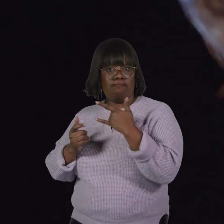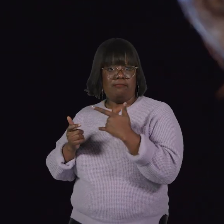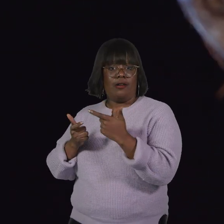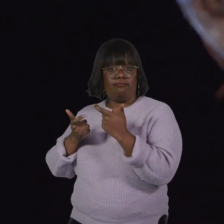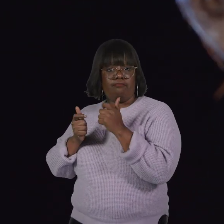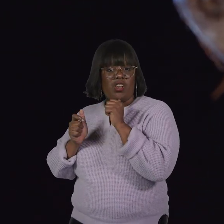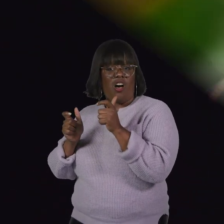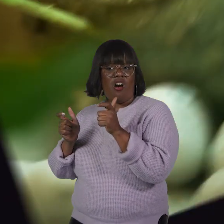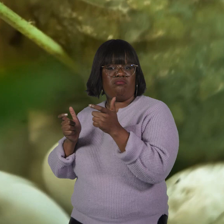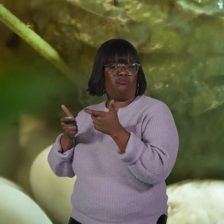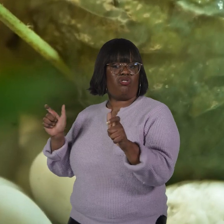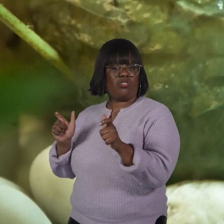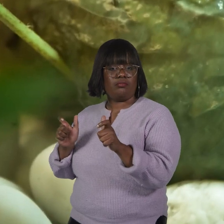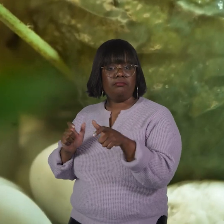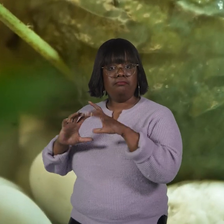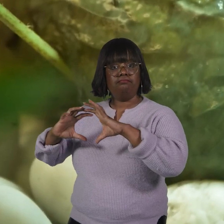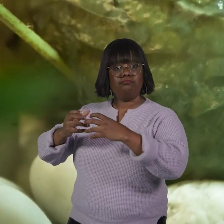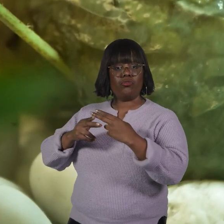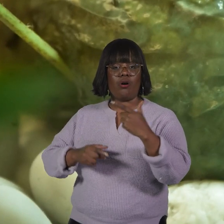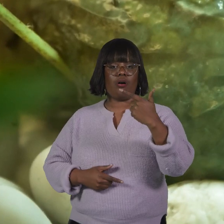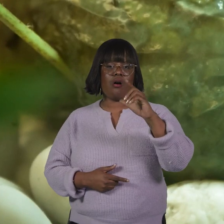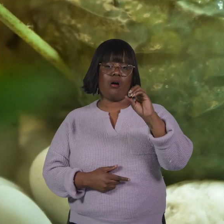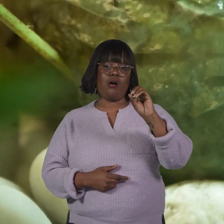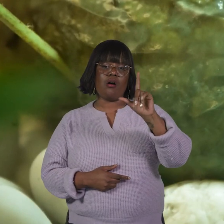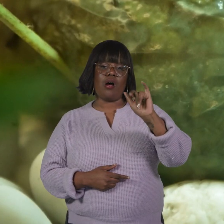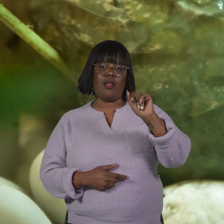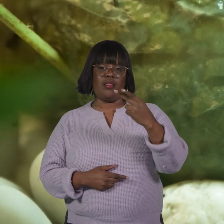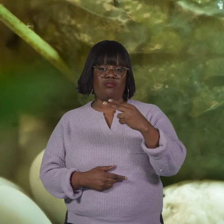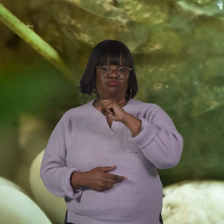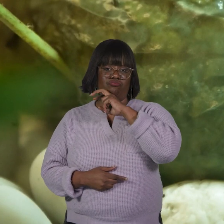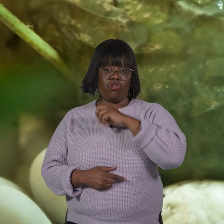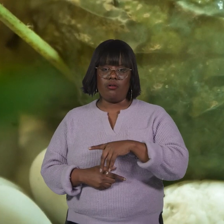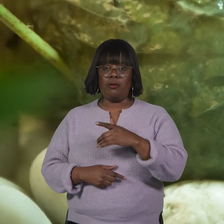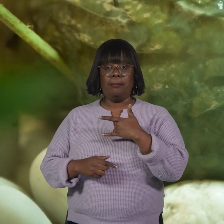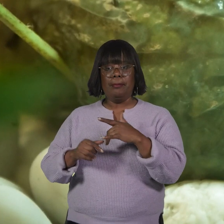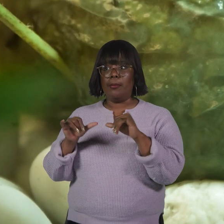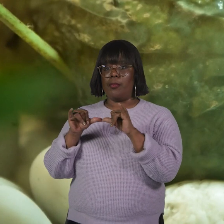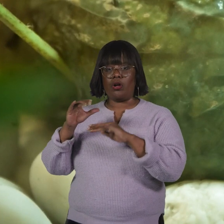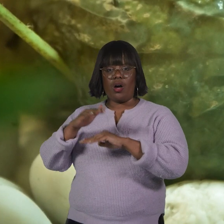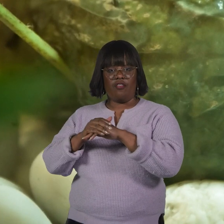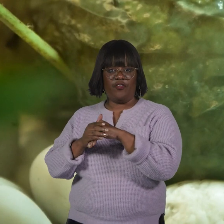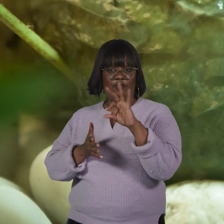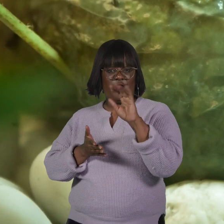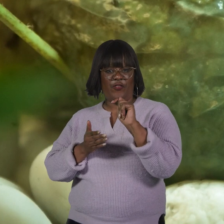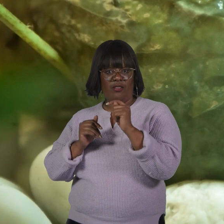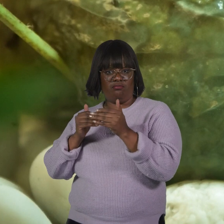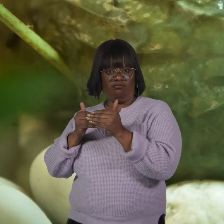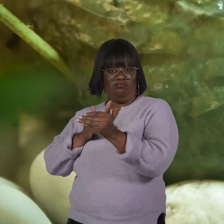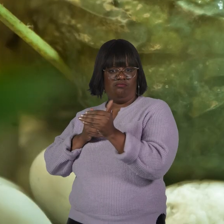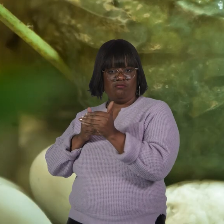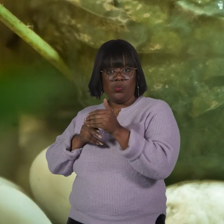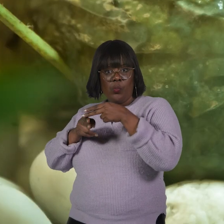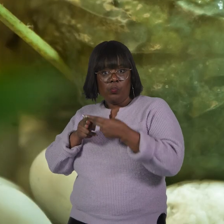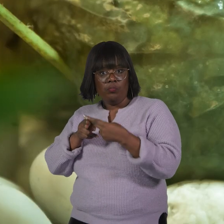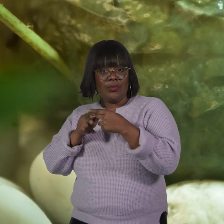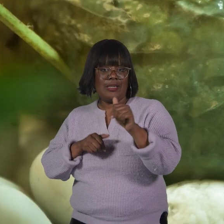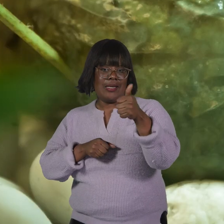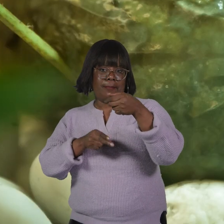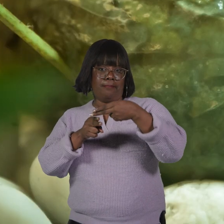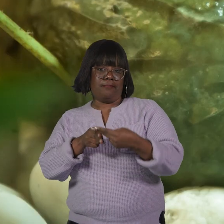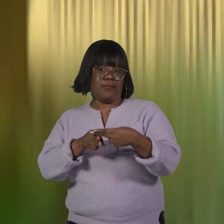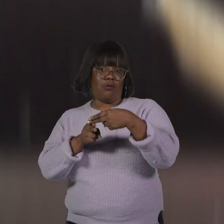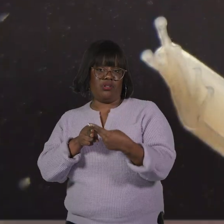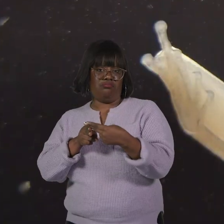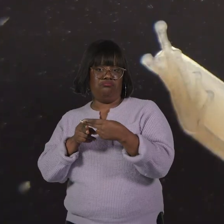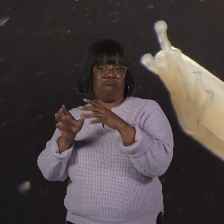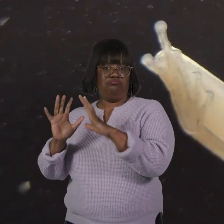one species, Goliath frog, can measure up to a foot in length and weigh nearly 10 pounds.